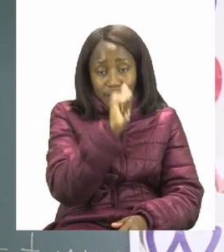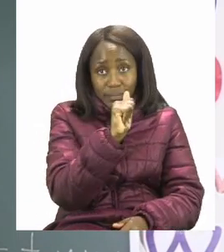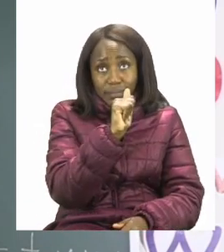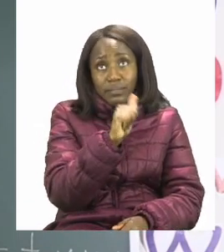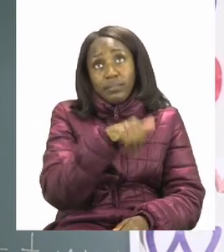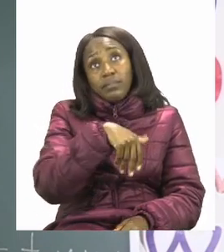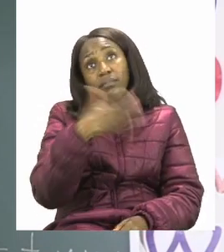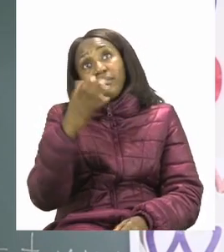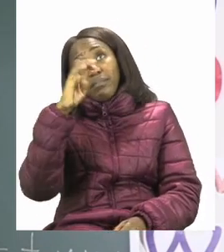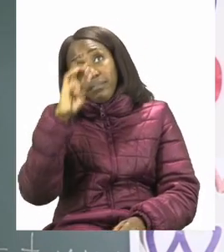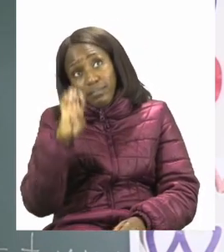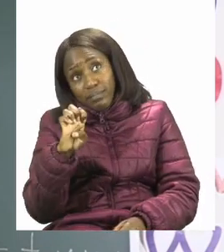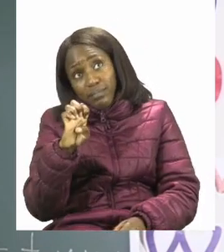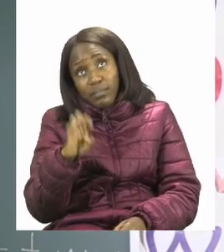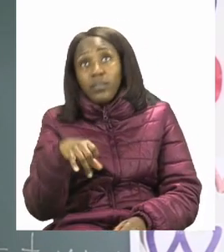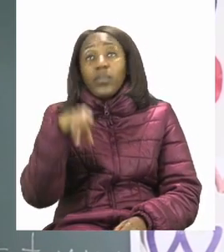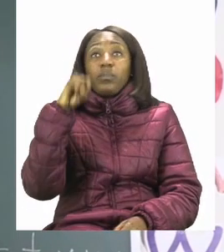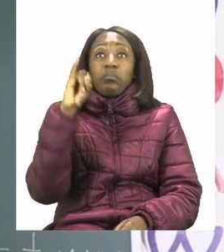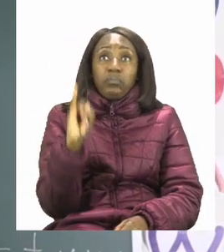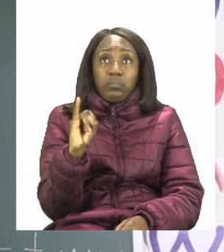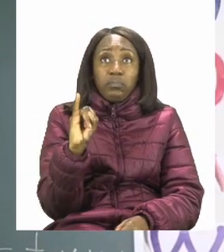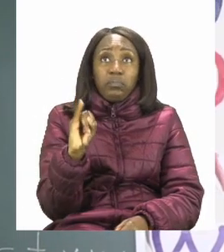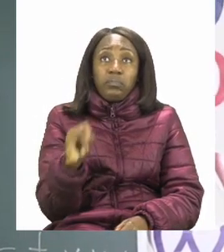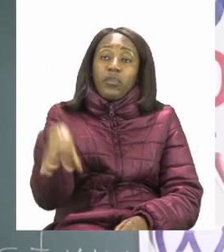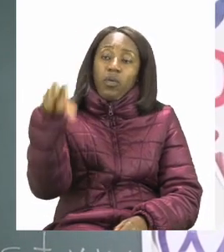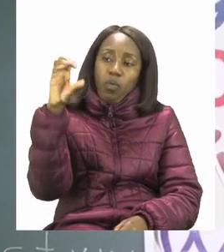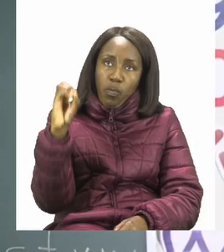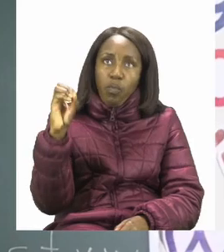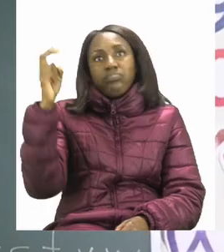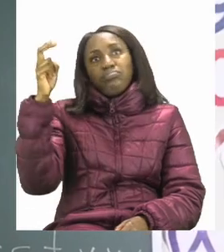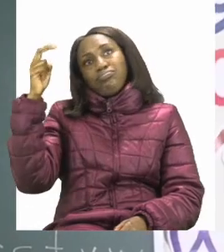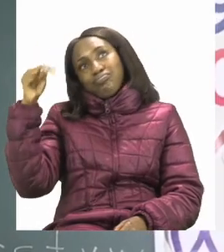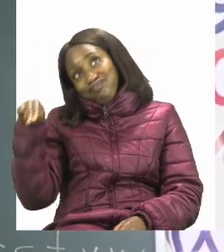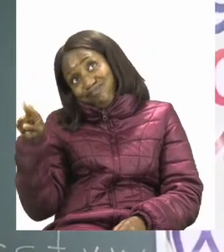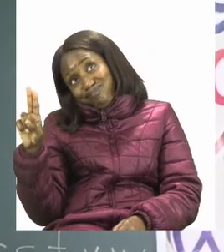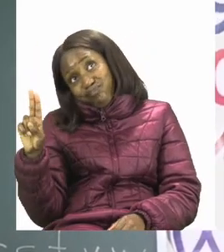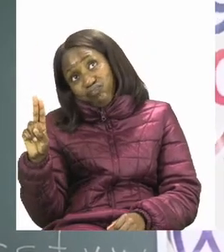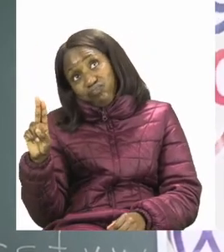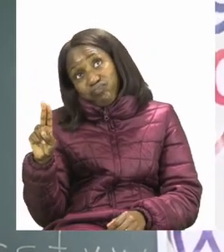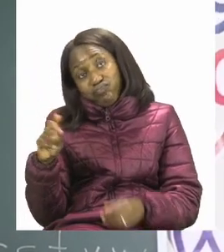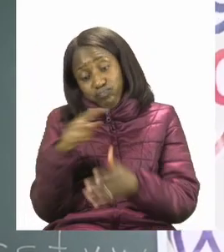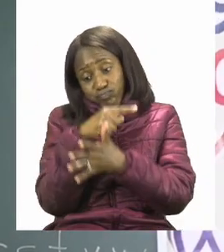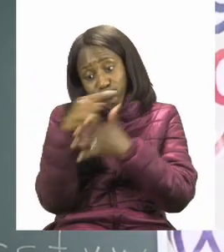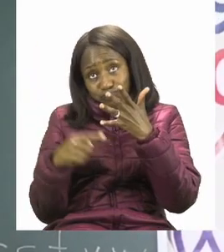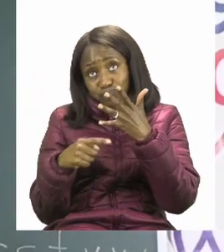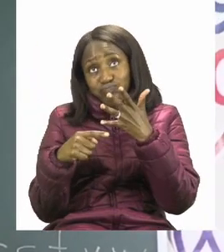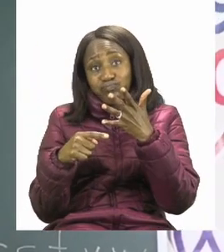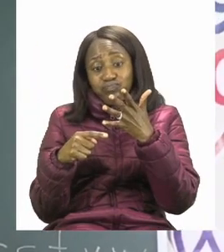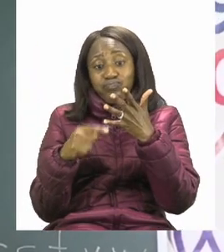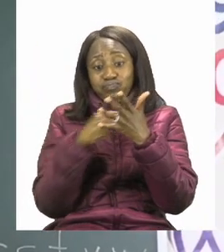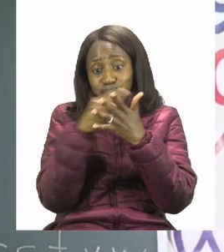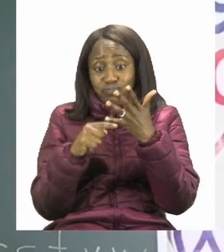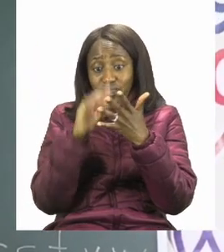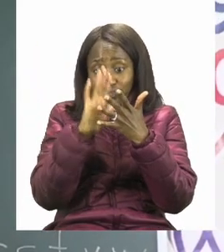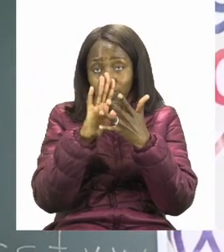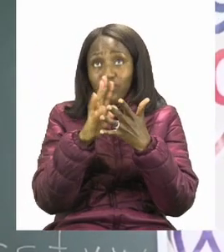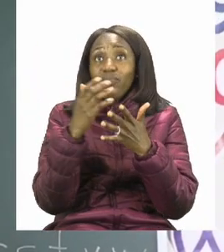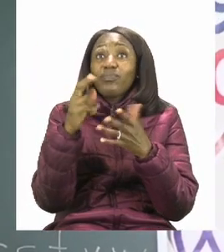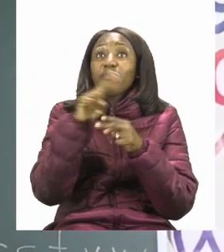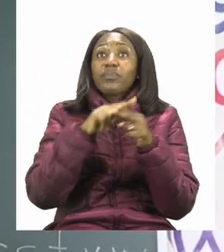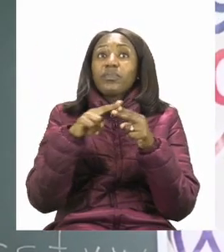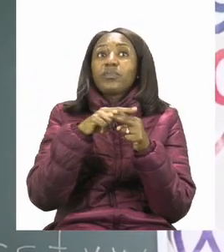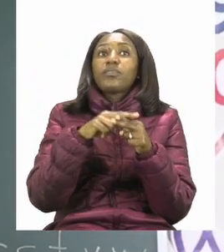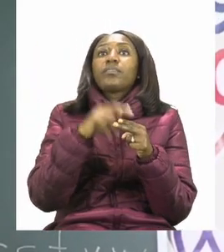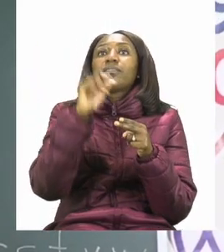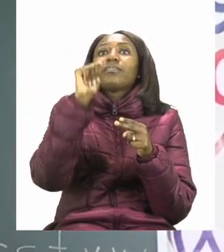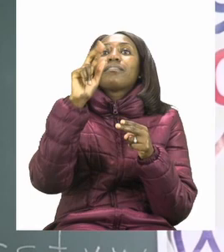A, an E, an I, an O, or a U. So now we're going to